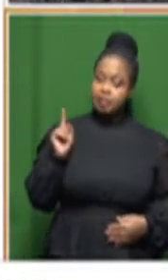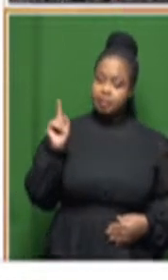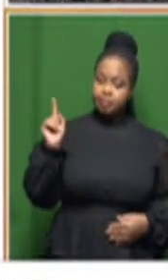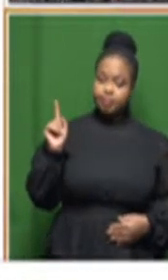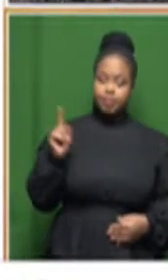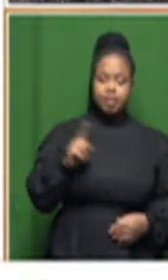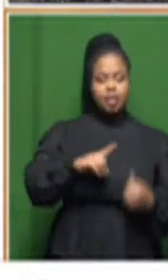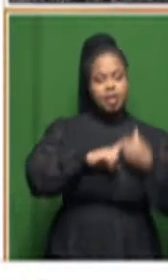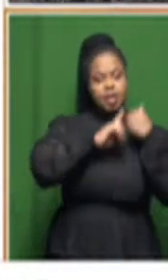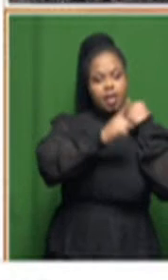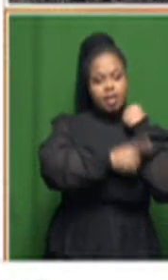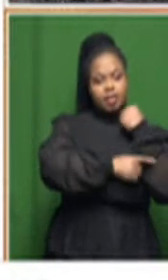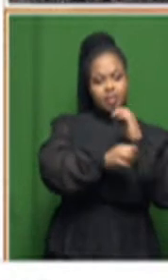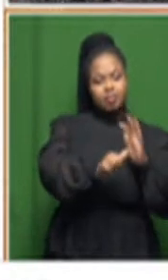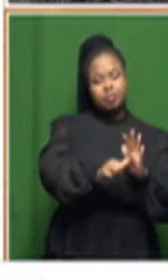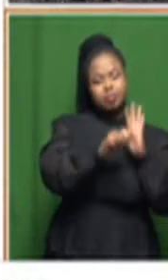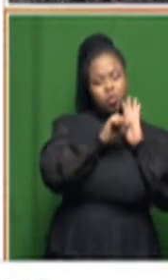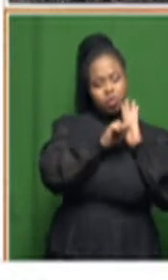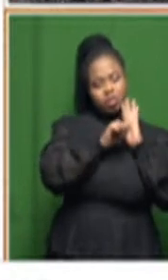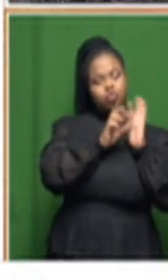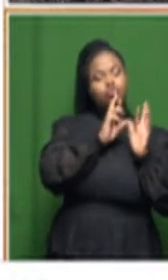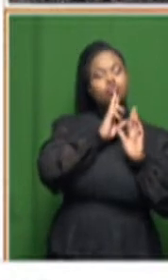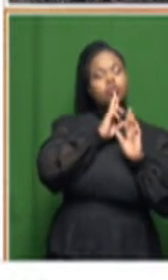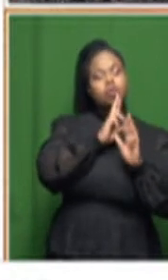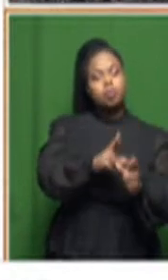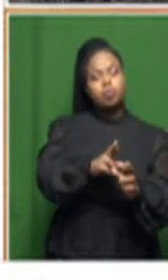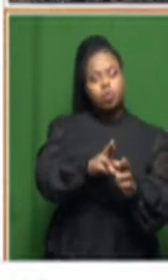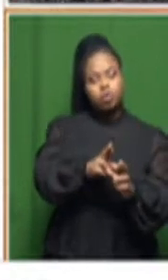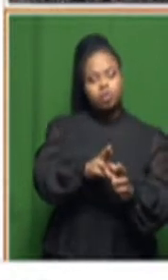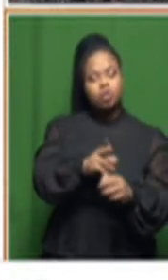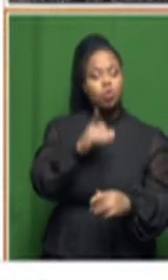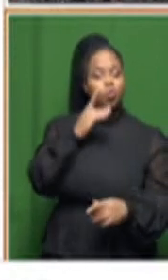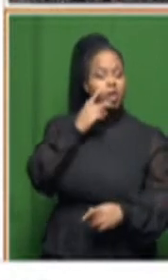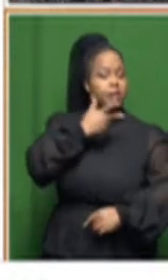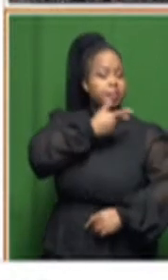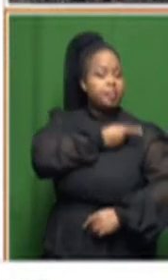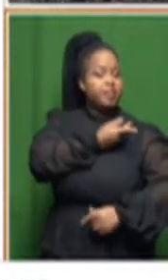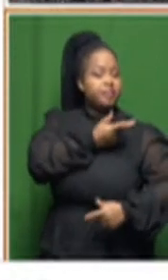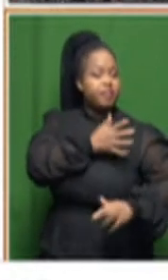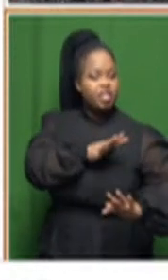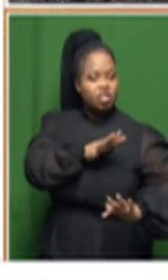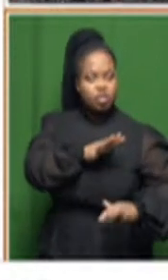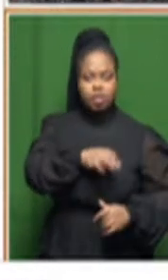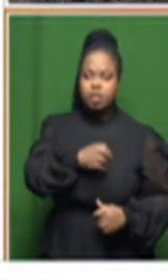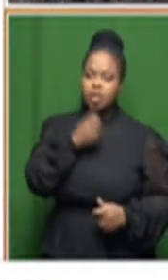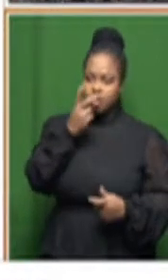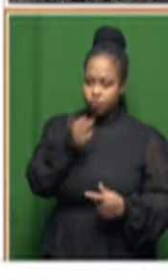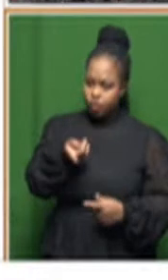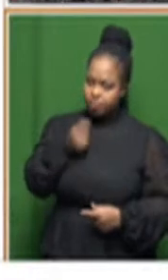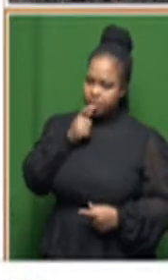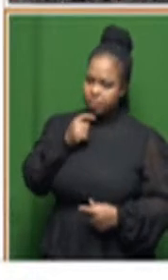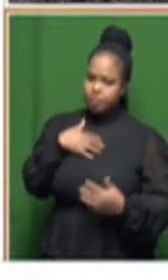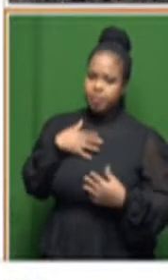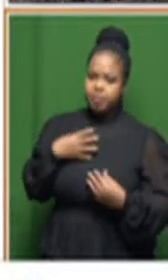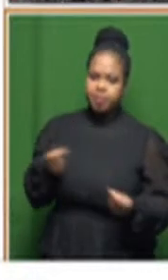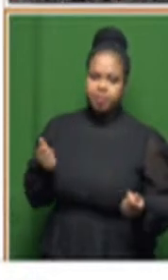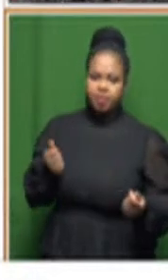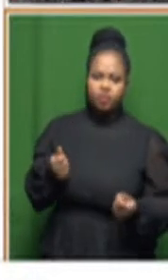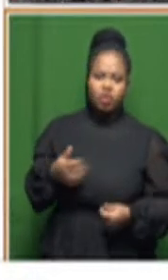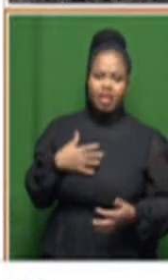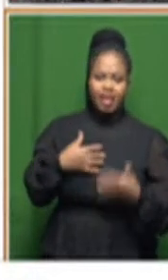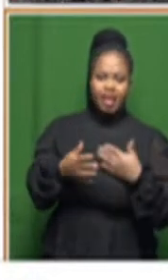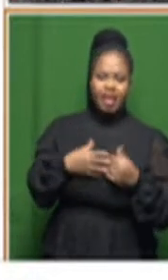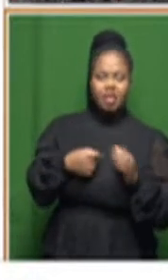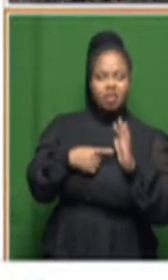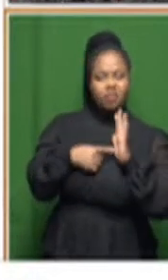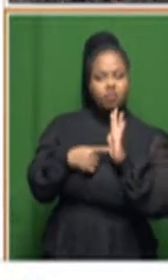of reporting these adverse events and seeking treatment. So people should seek treatment when they experience symptoms